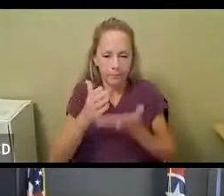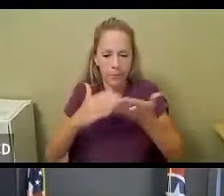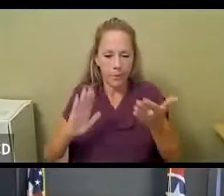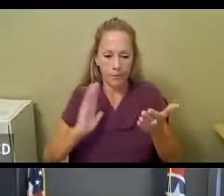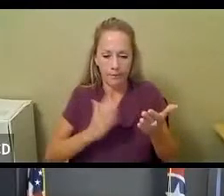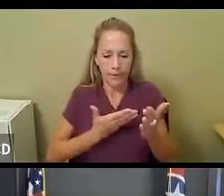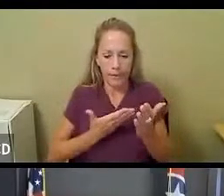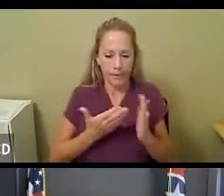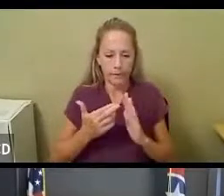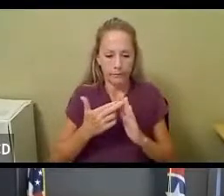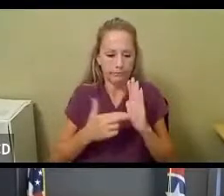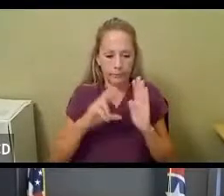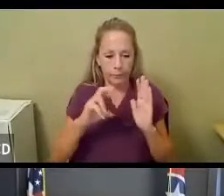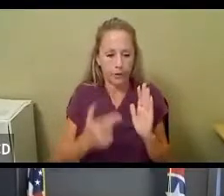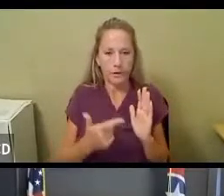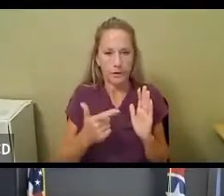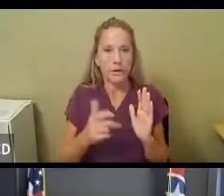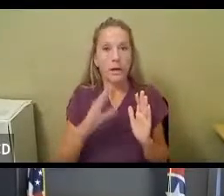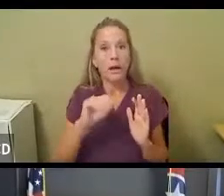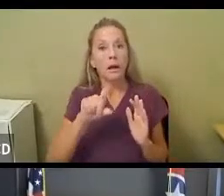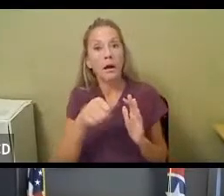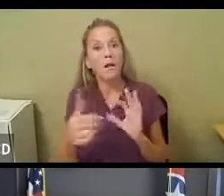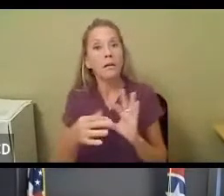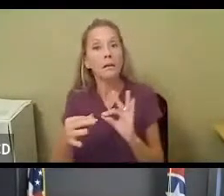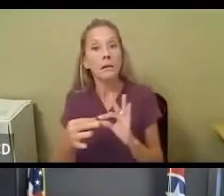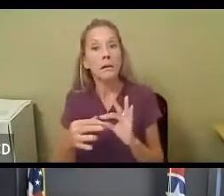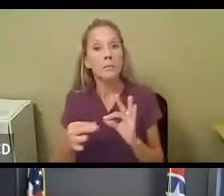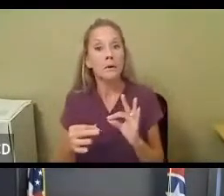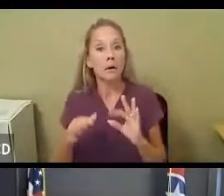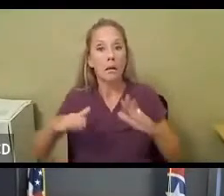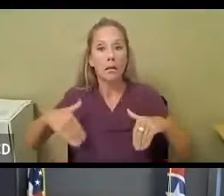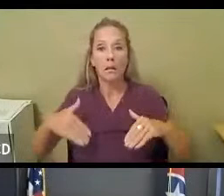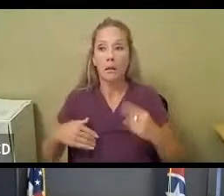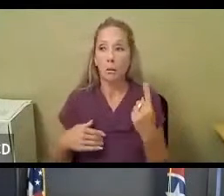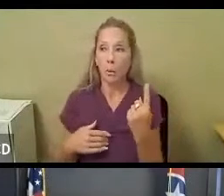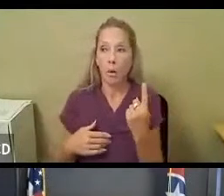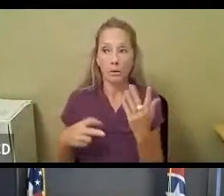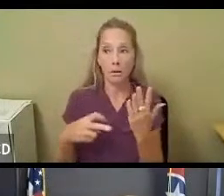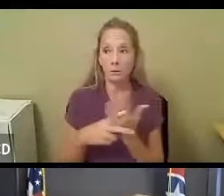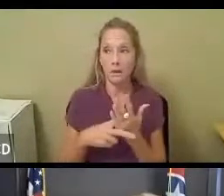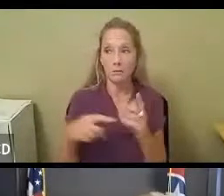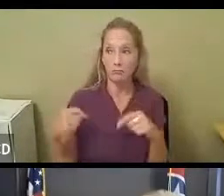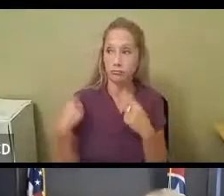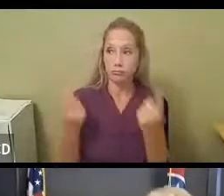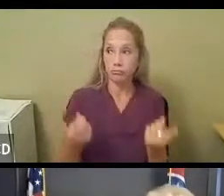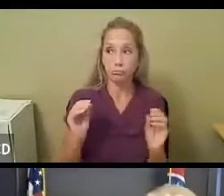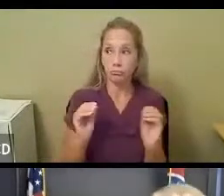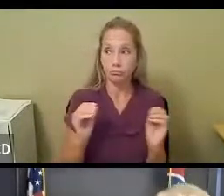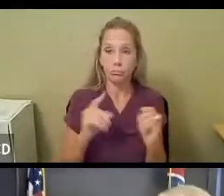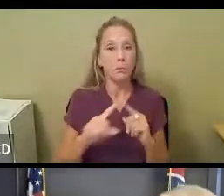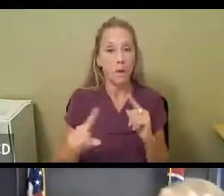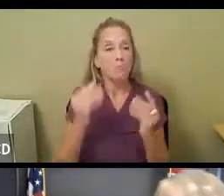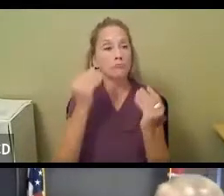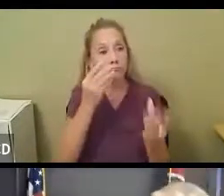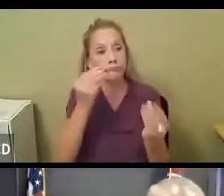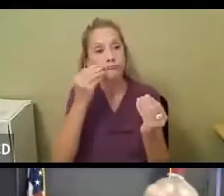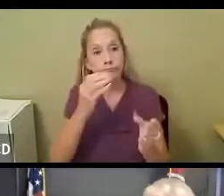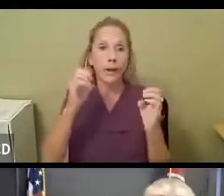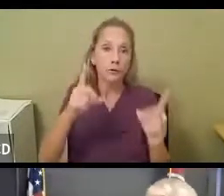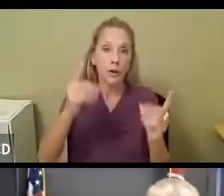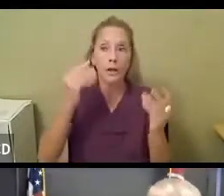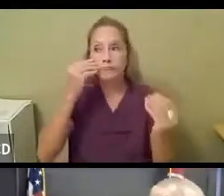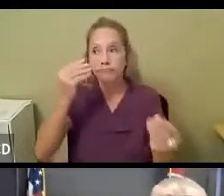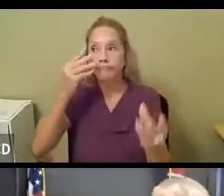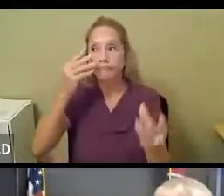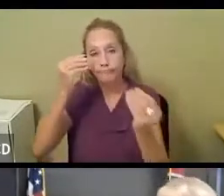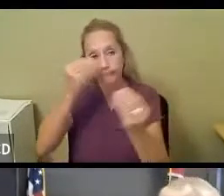second comment would be, I don't think that one citation has been issued for the mask mandate, but education mask